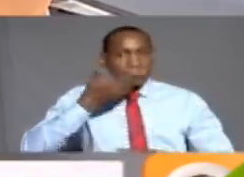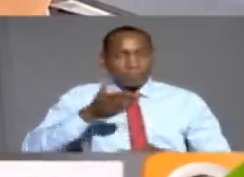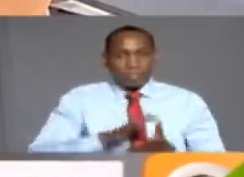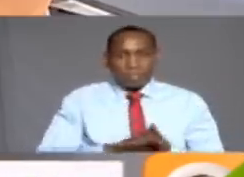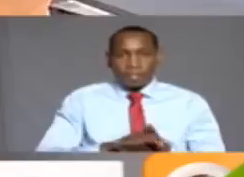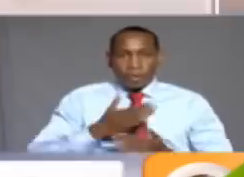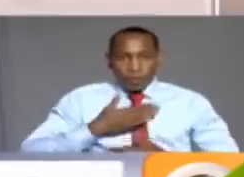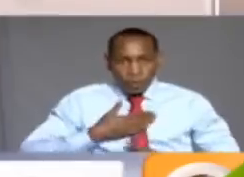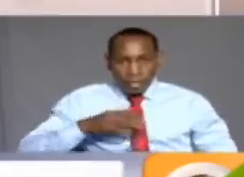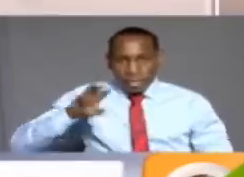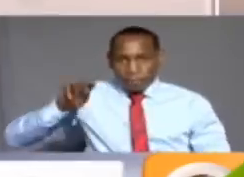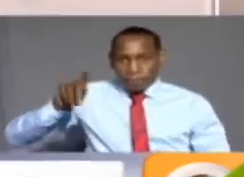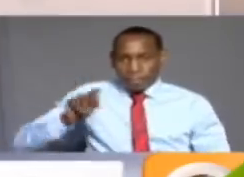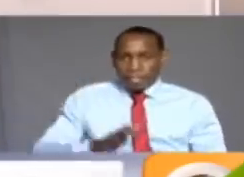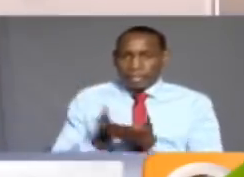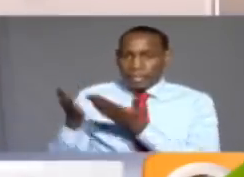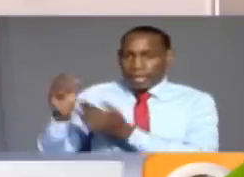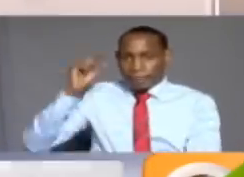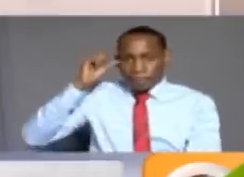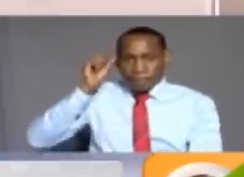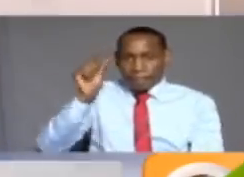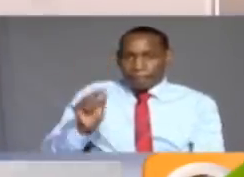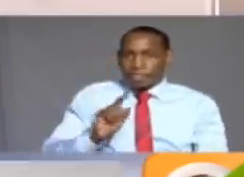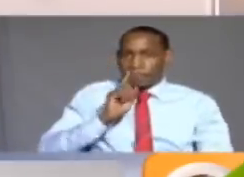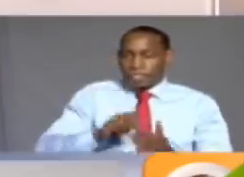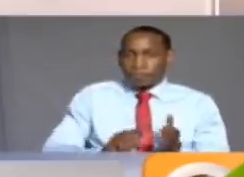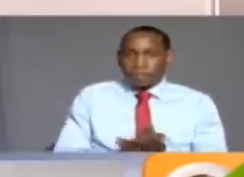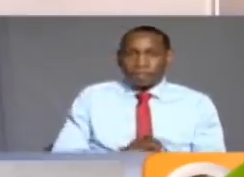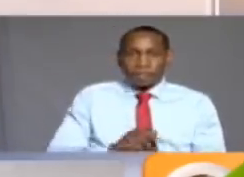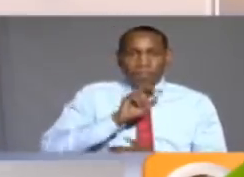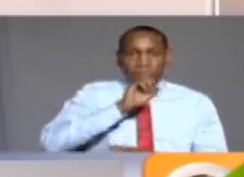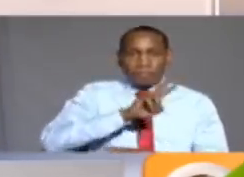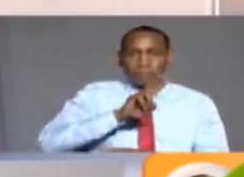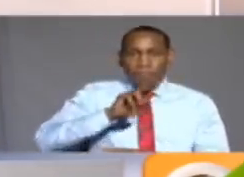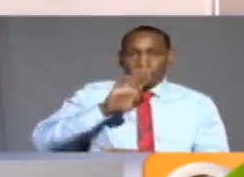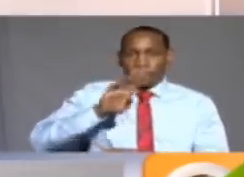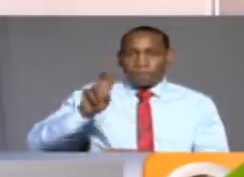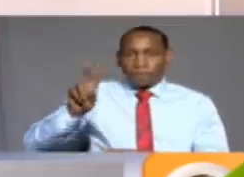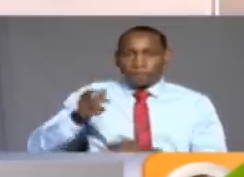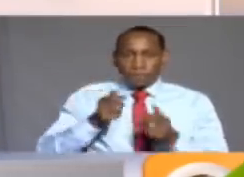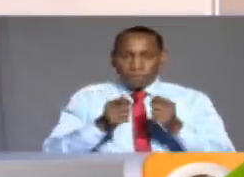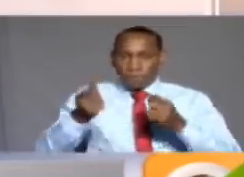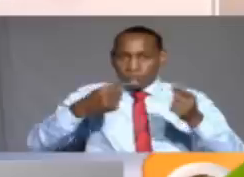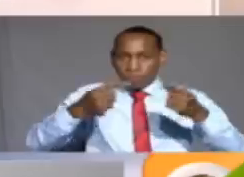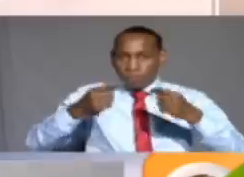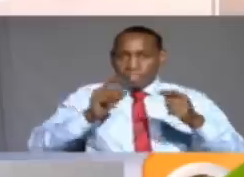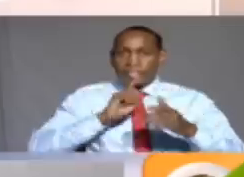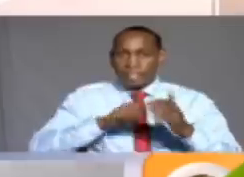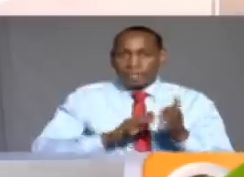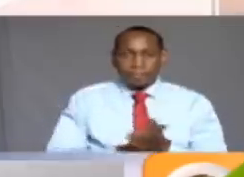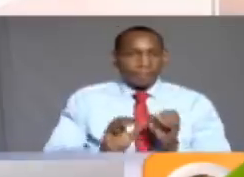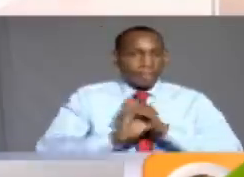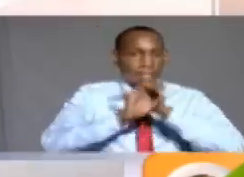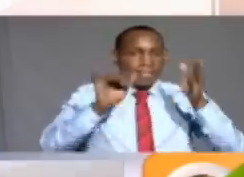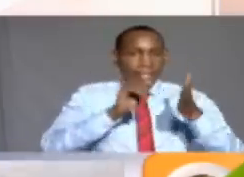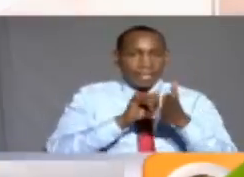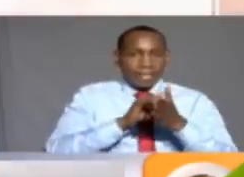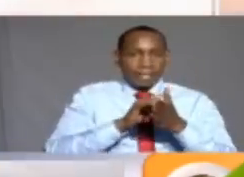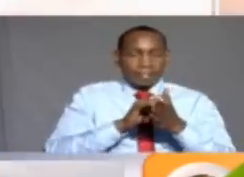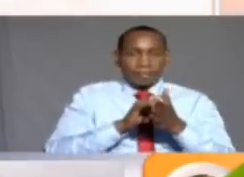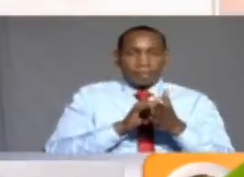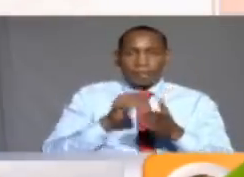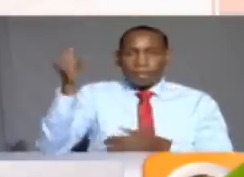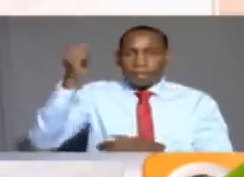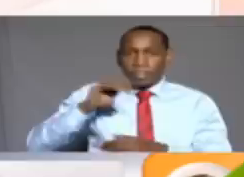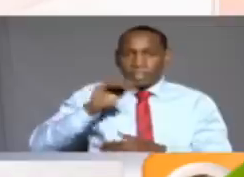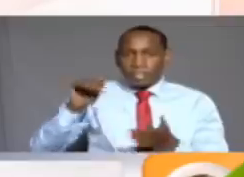Kuria. We have Martin Dare in Mombasa says, on our SMS platform, 22422. It's clear beyond reasonable doubt that the